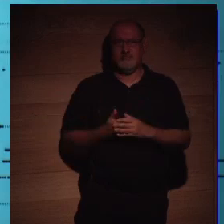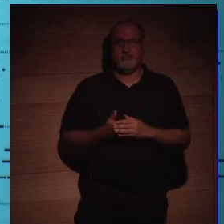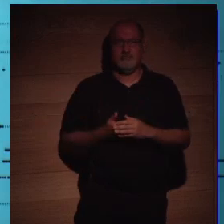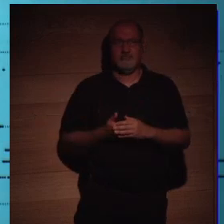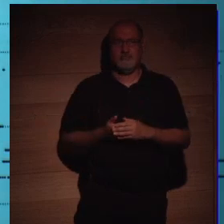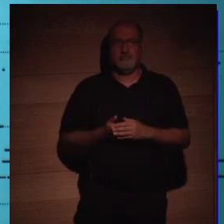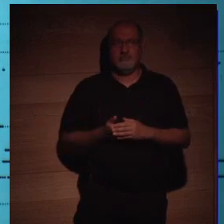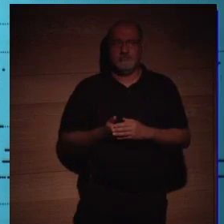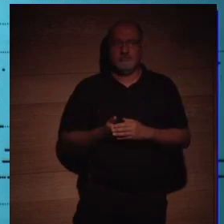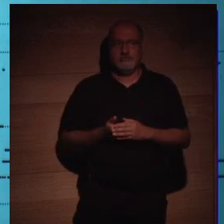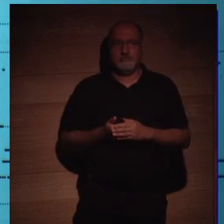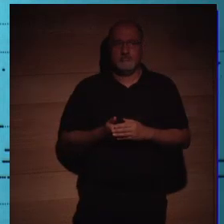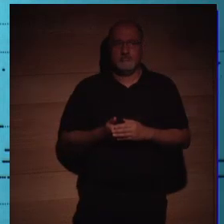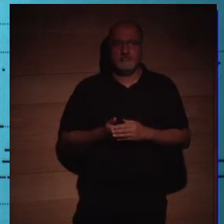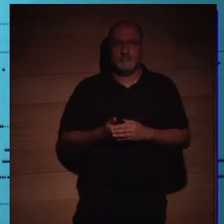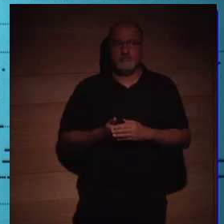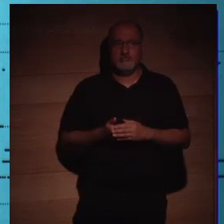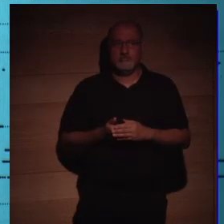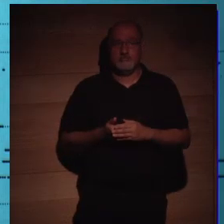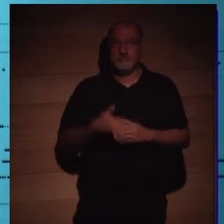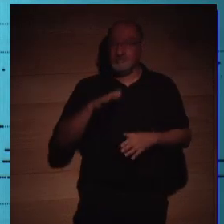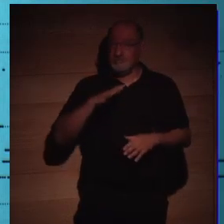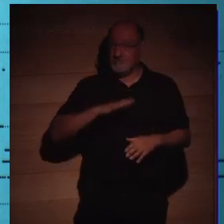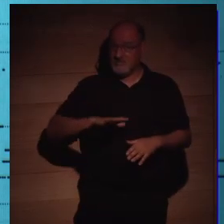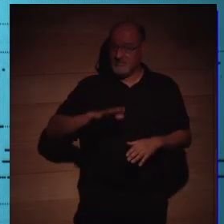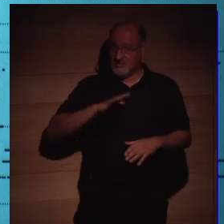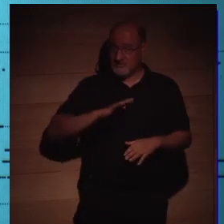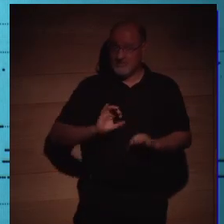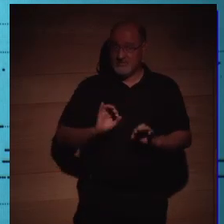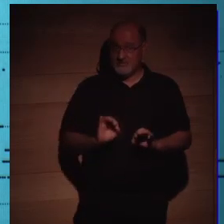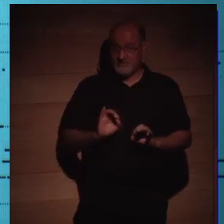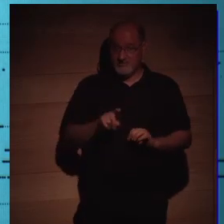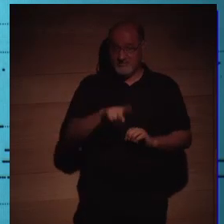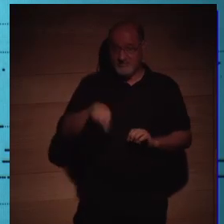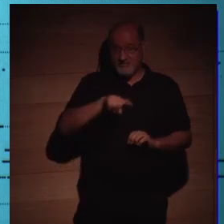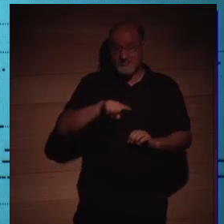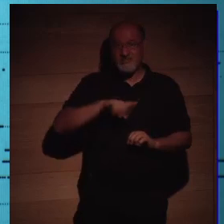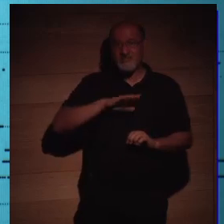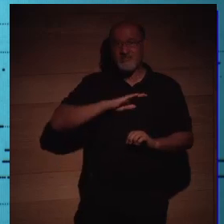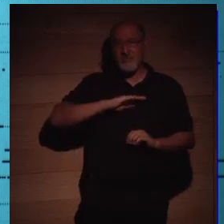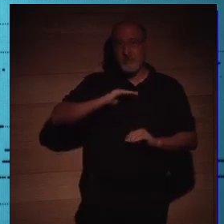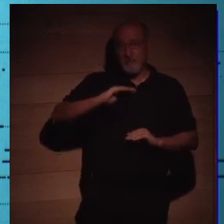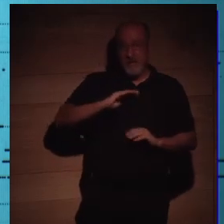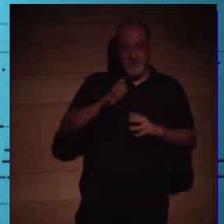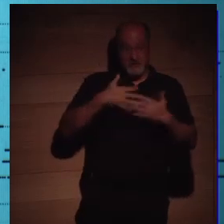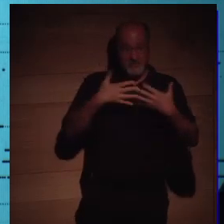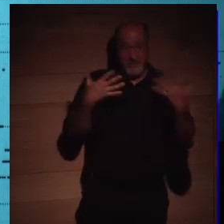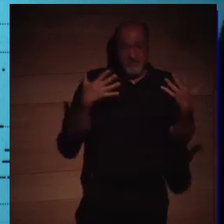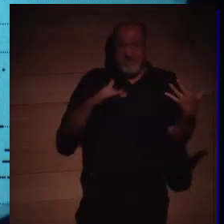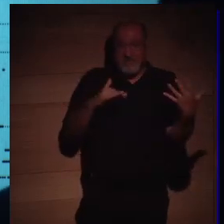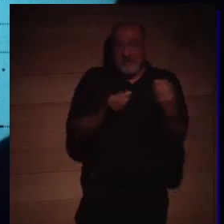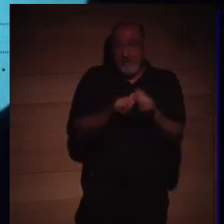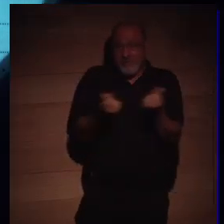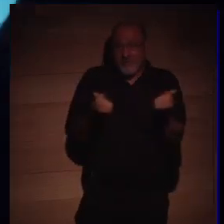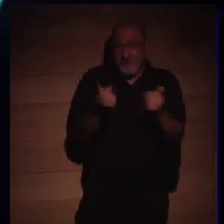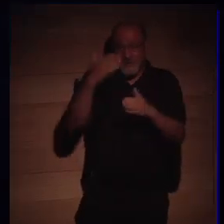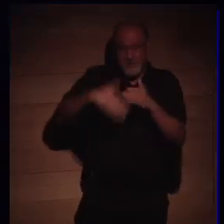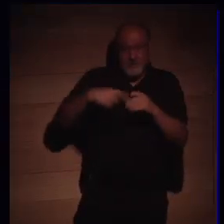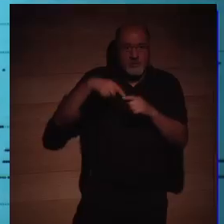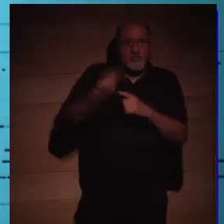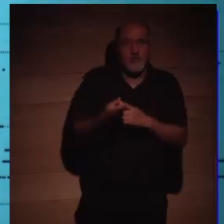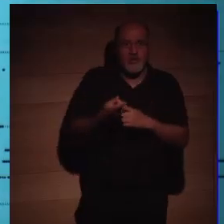Please, don't believe that your hands end in your fingers. Feel as your skin is permeable and the air around you rubs